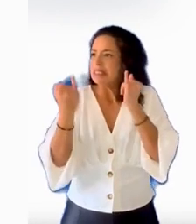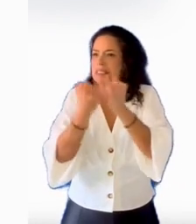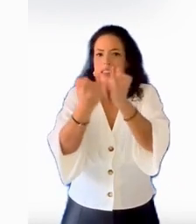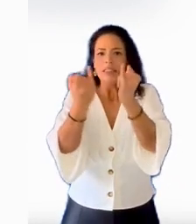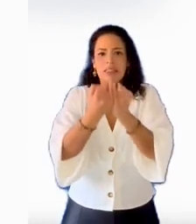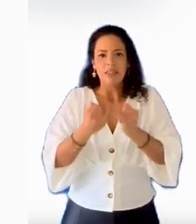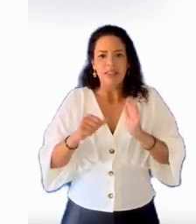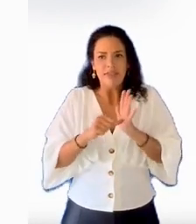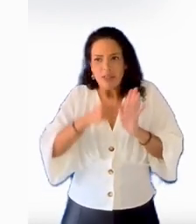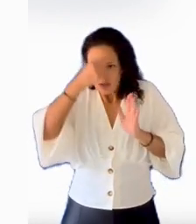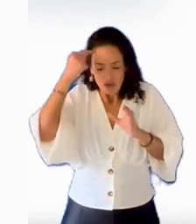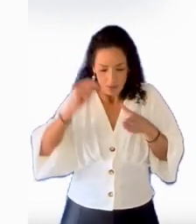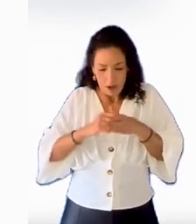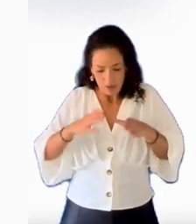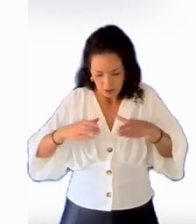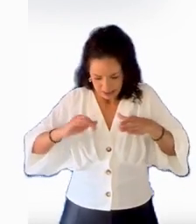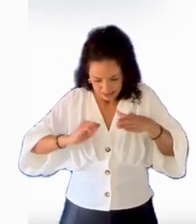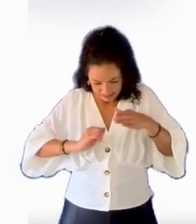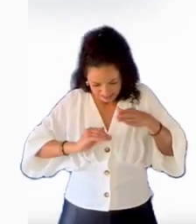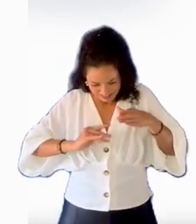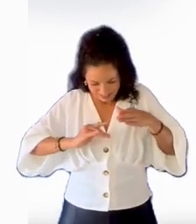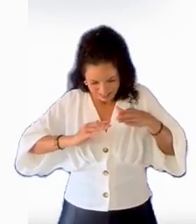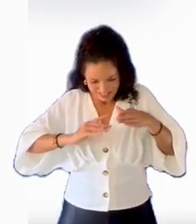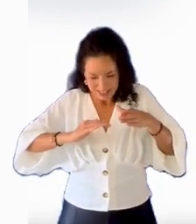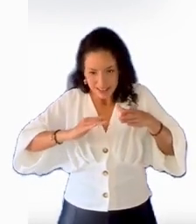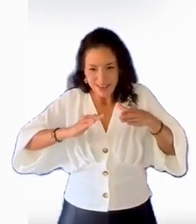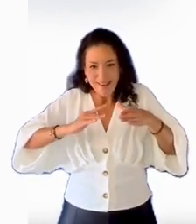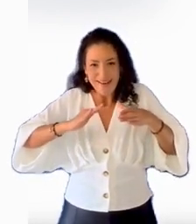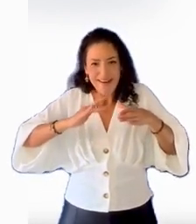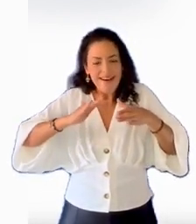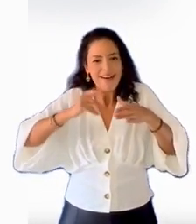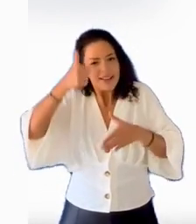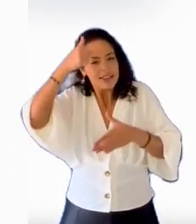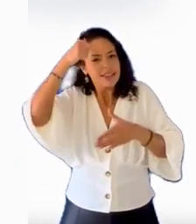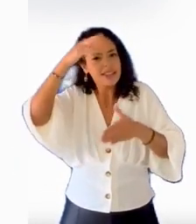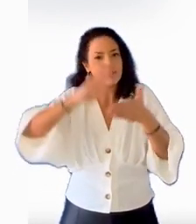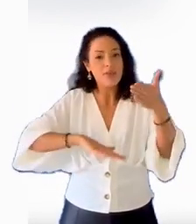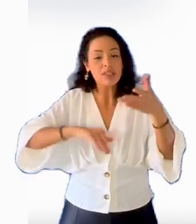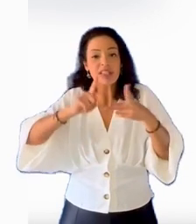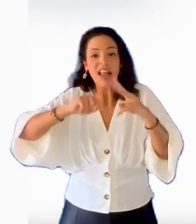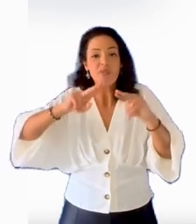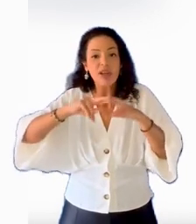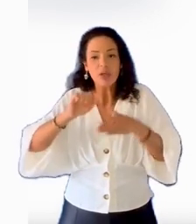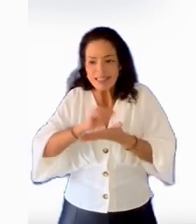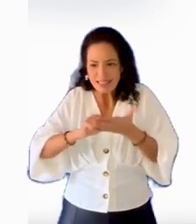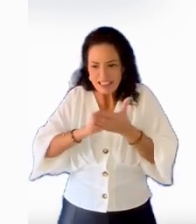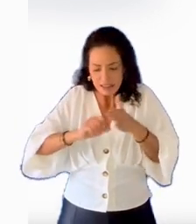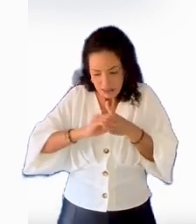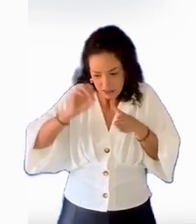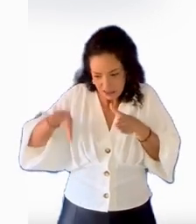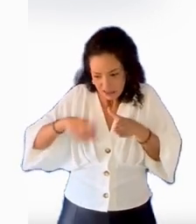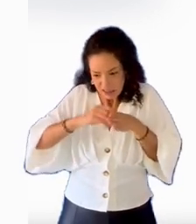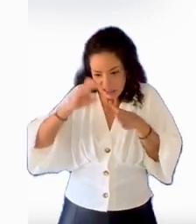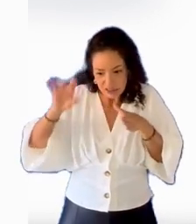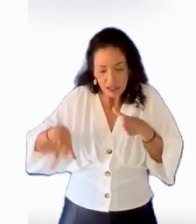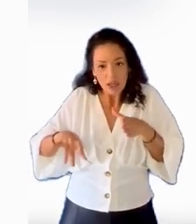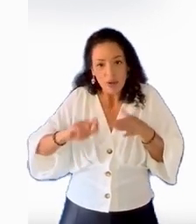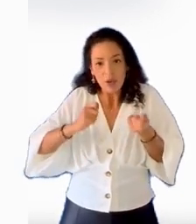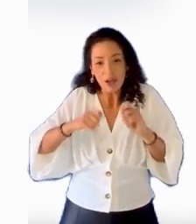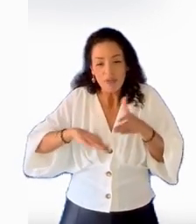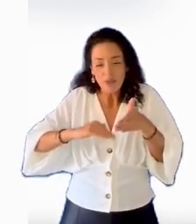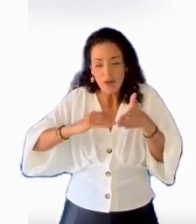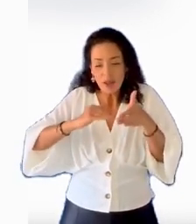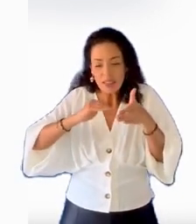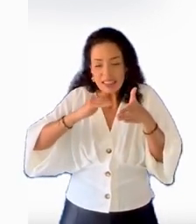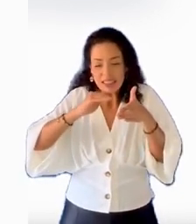trauma, our jars fill with a residue of these experiences. If we don't empty out these jars, they will only become fuller, narrowing